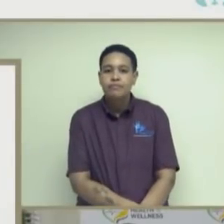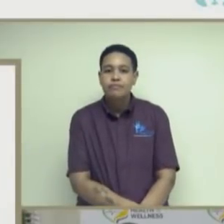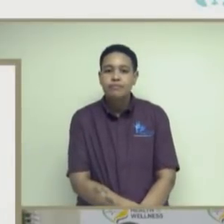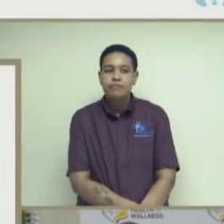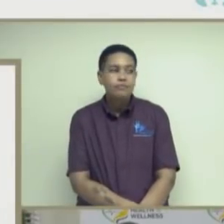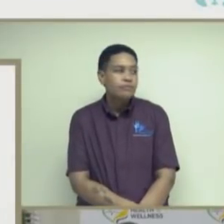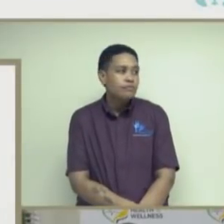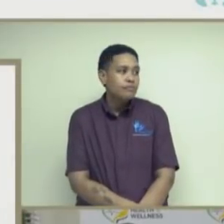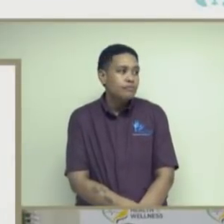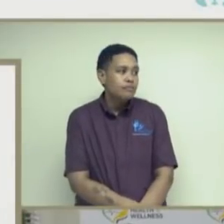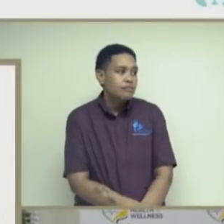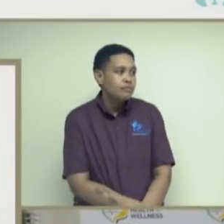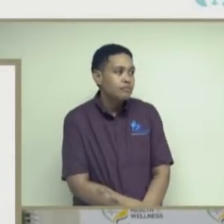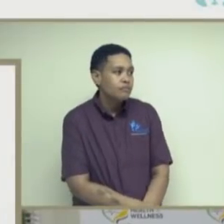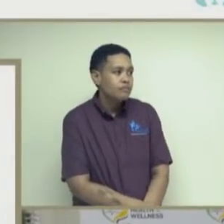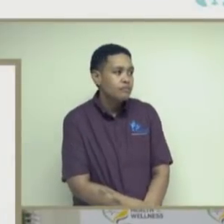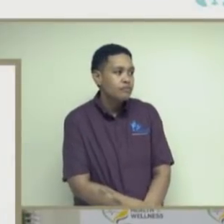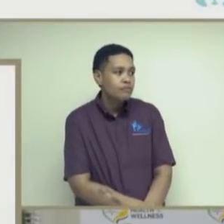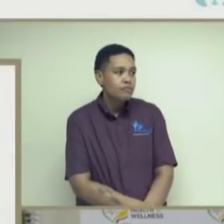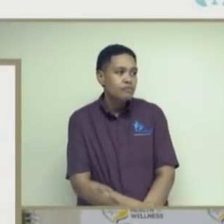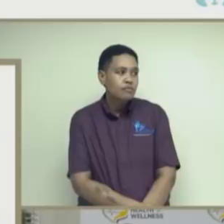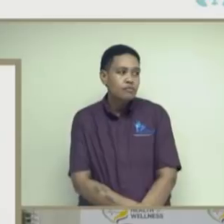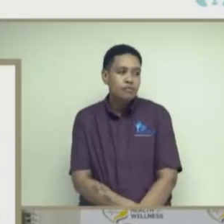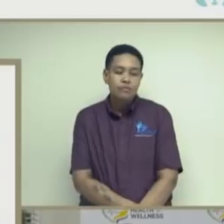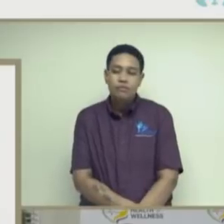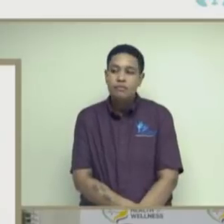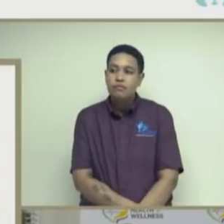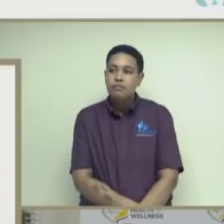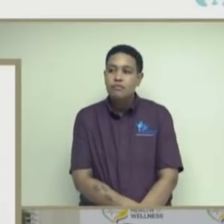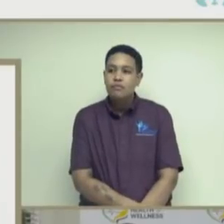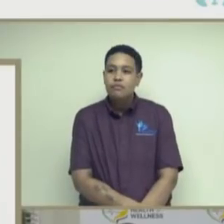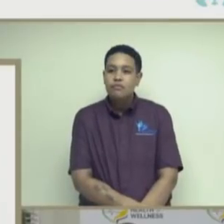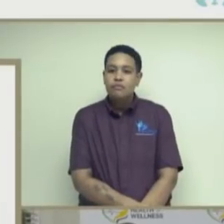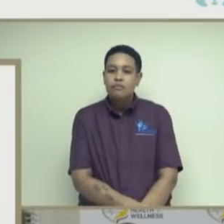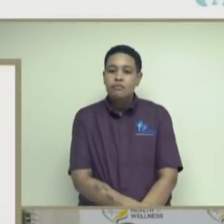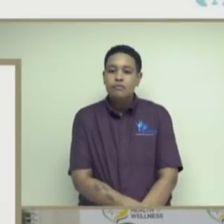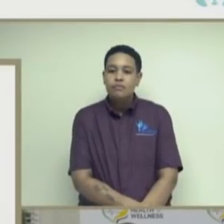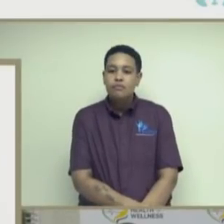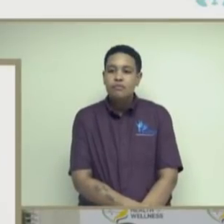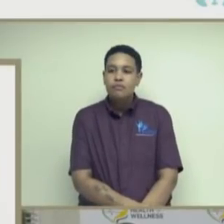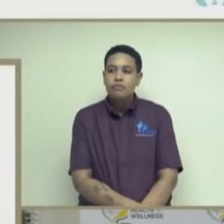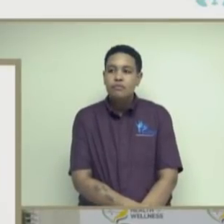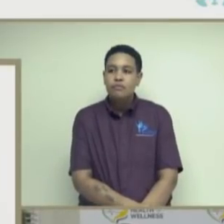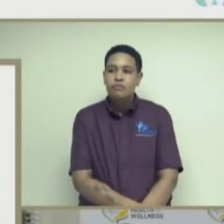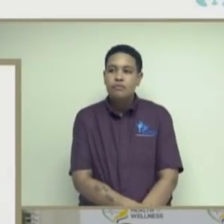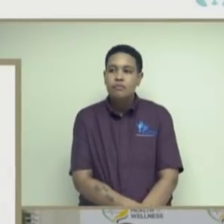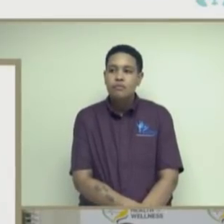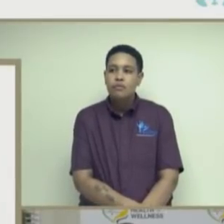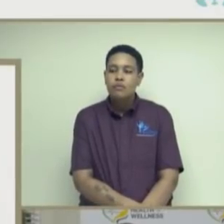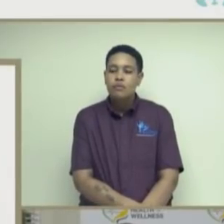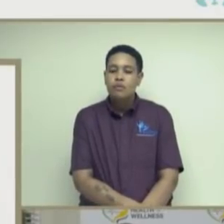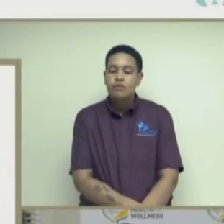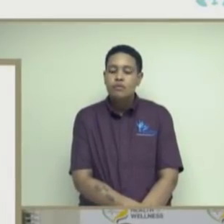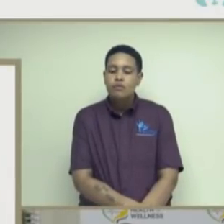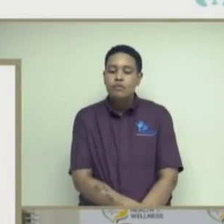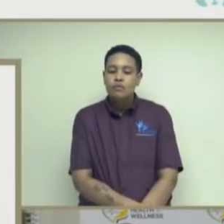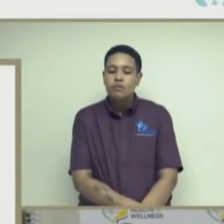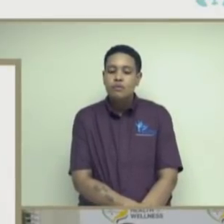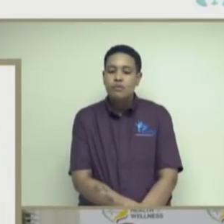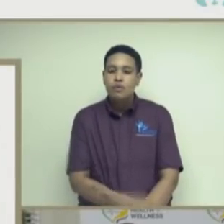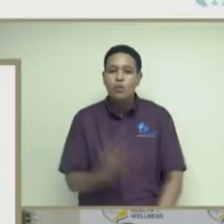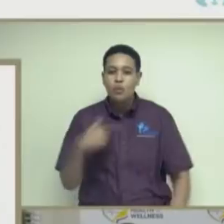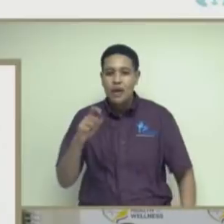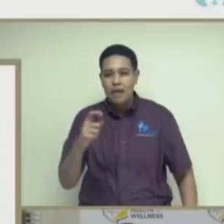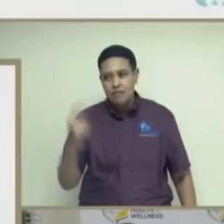But we have to be mindful of the fact that our health capacity still is